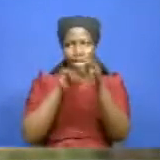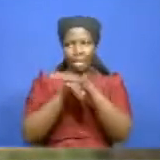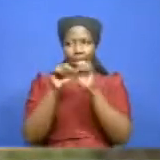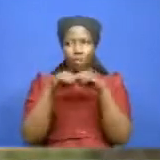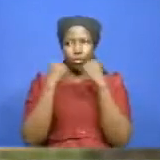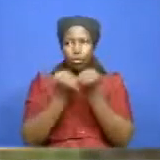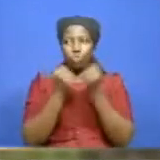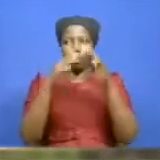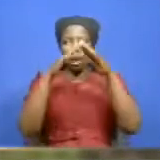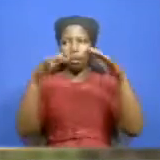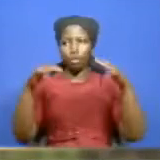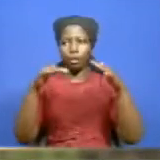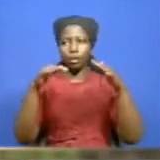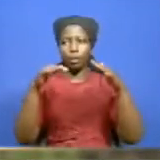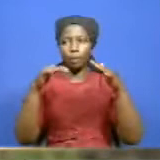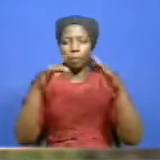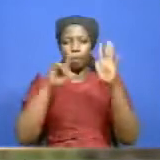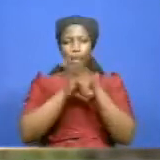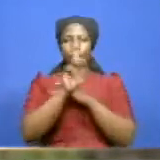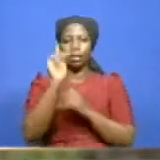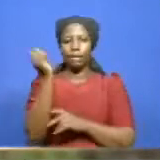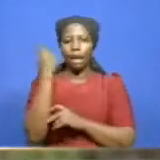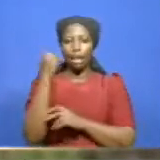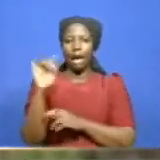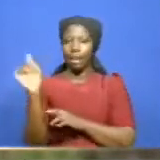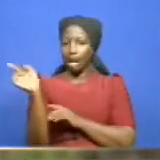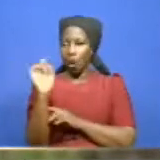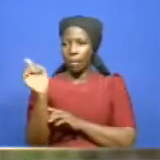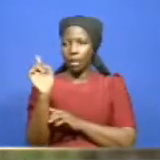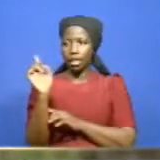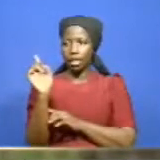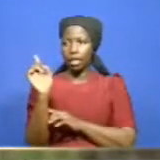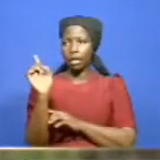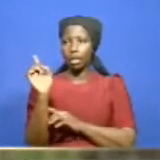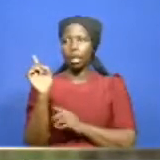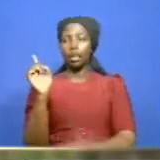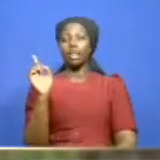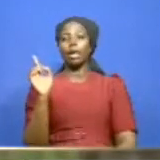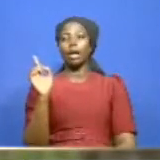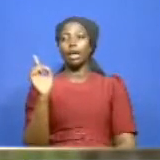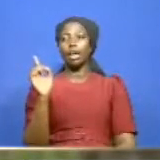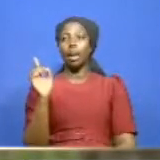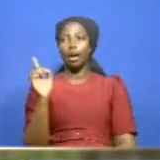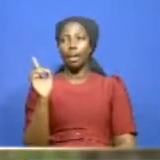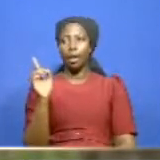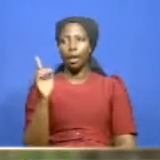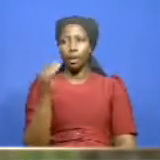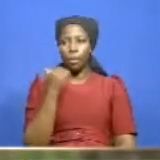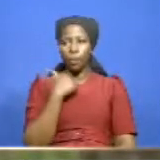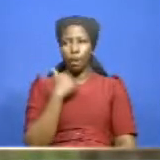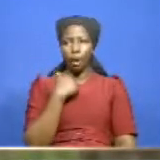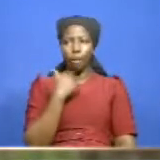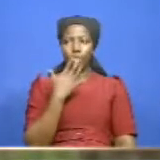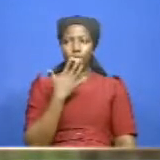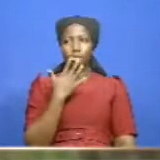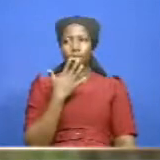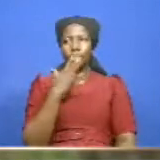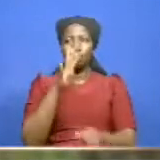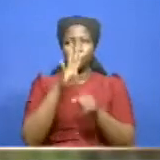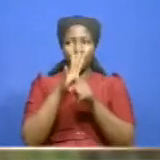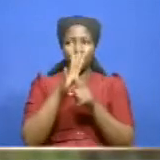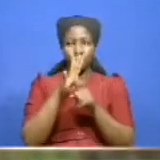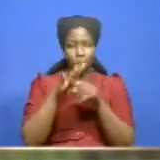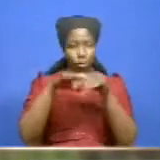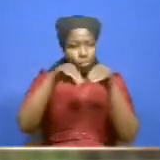housing in Kenya, Nairobi. We've seen that there are not a lot of quality, or there's